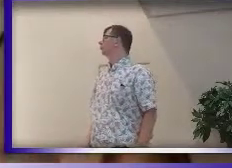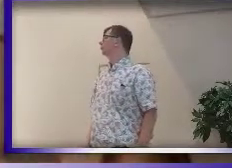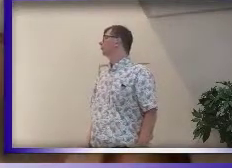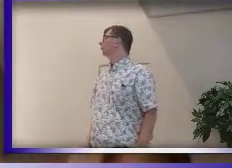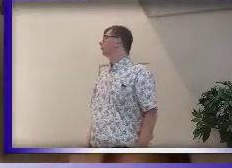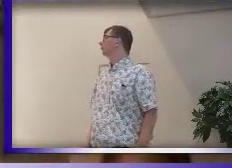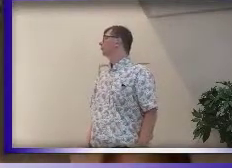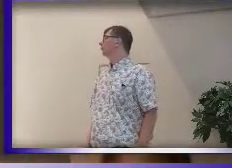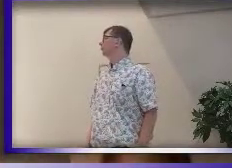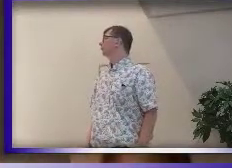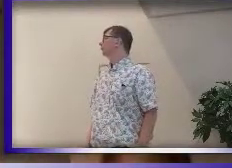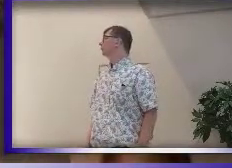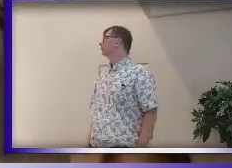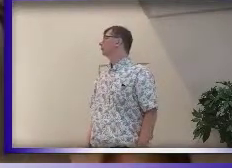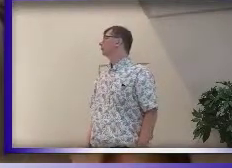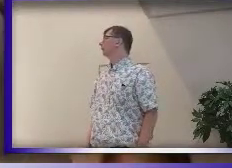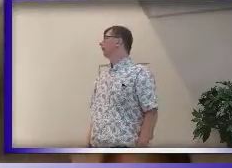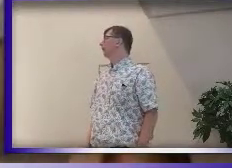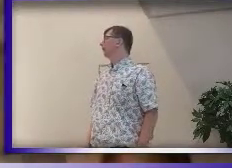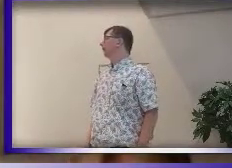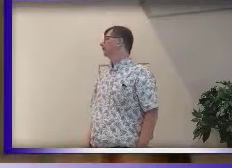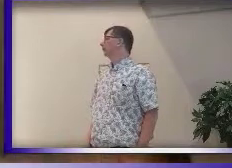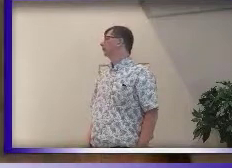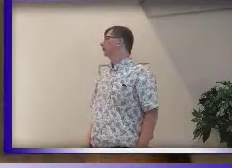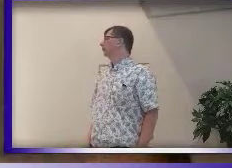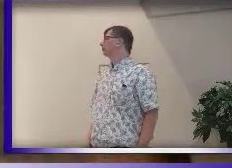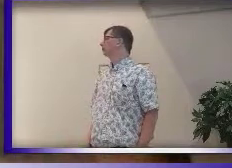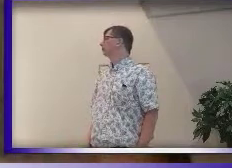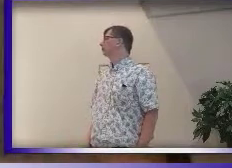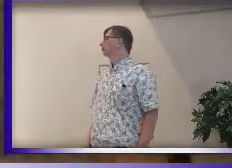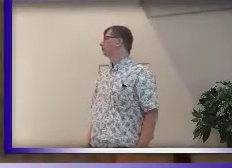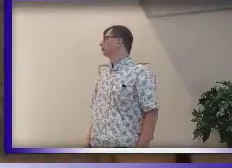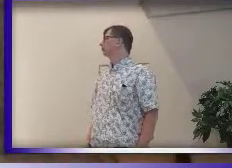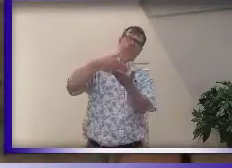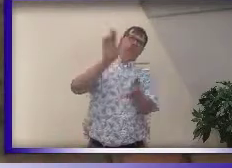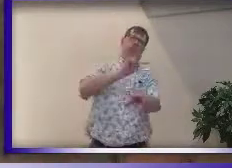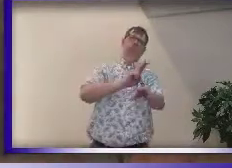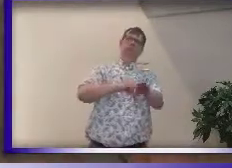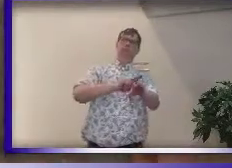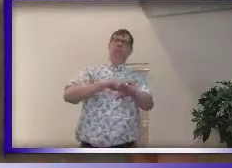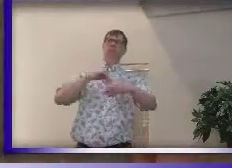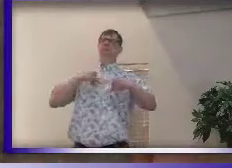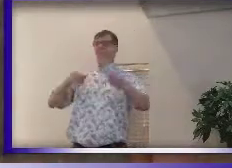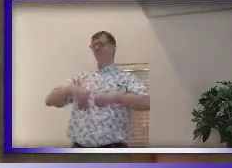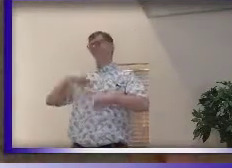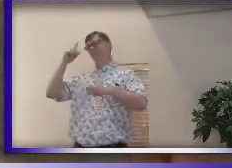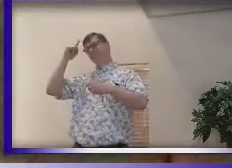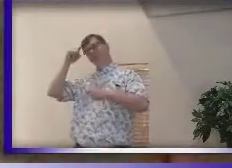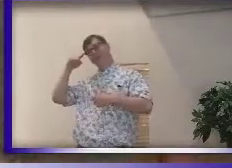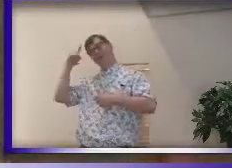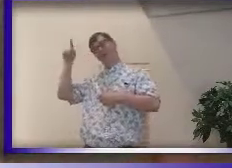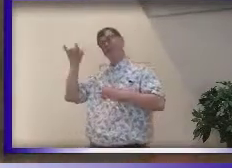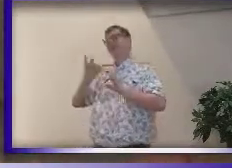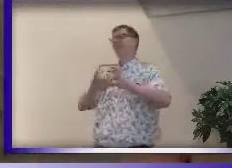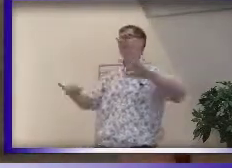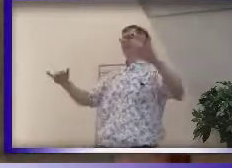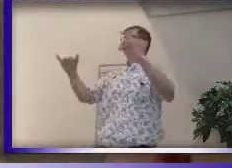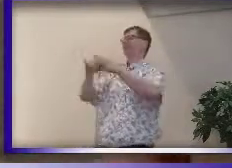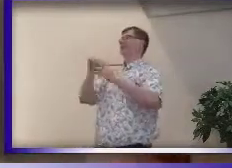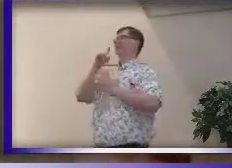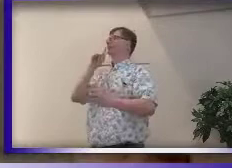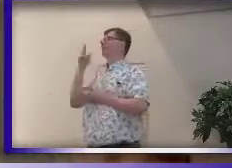Sometimes you have to be a little silly with it. When my mother was visiting me in California and I had one of my first cars that were all one color,